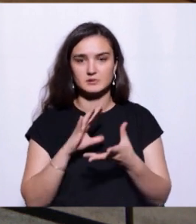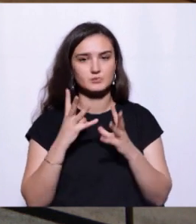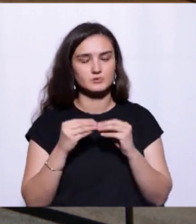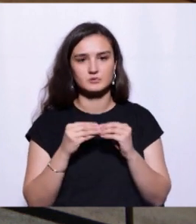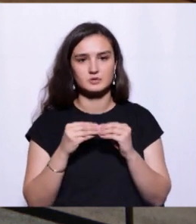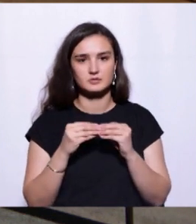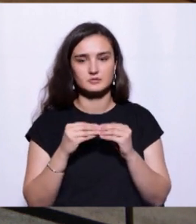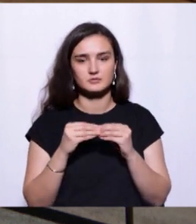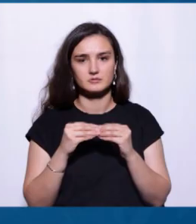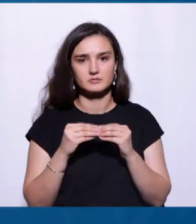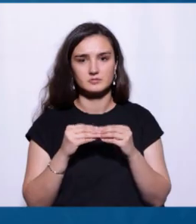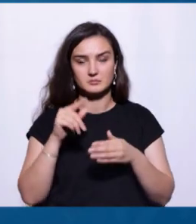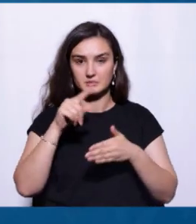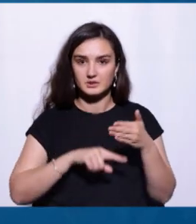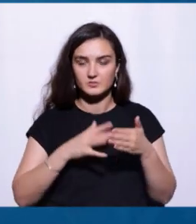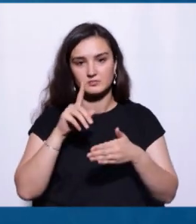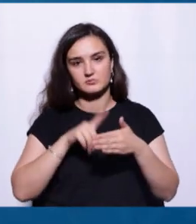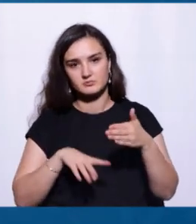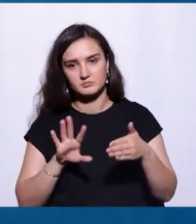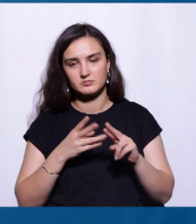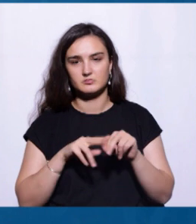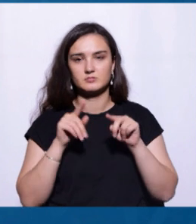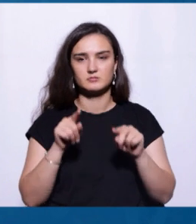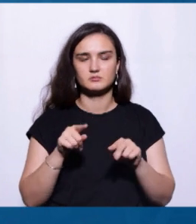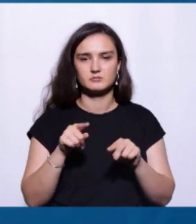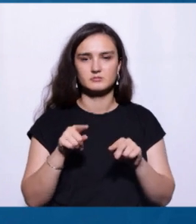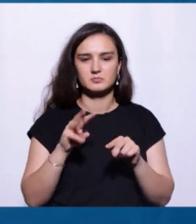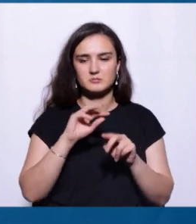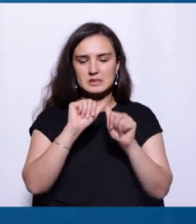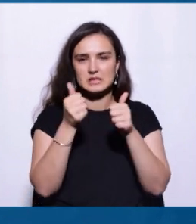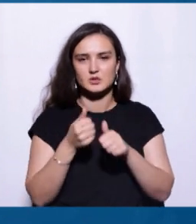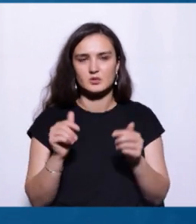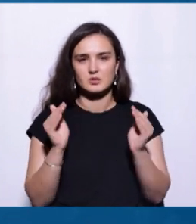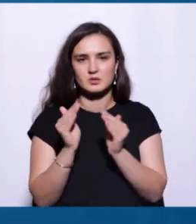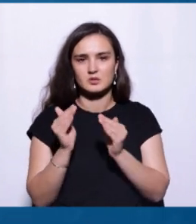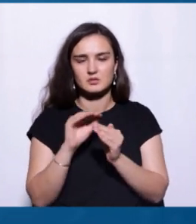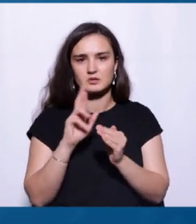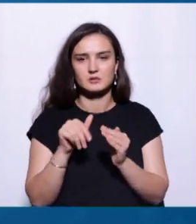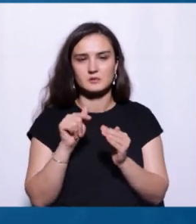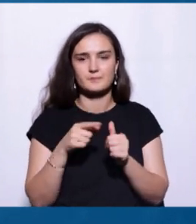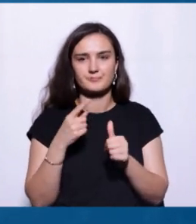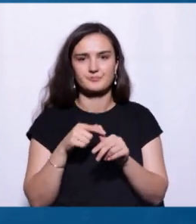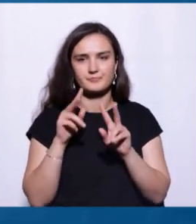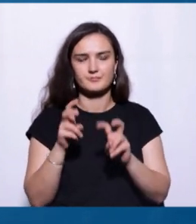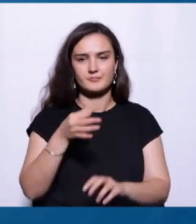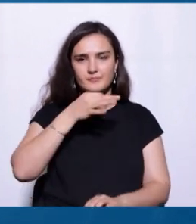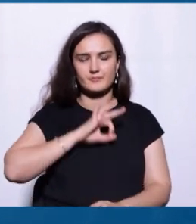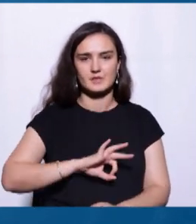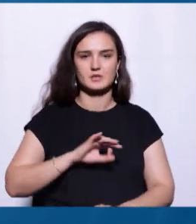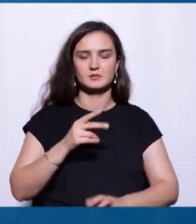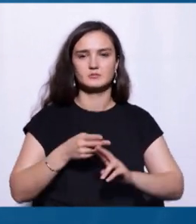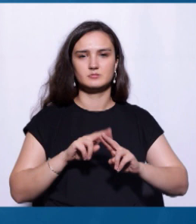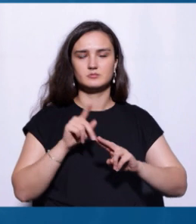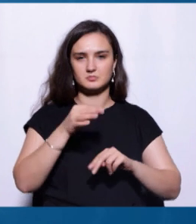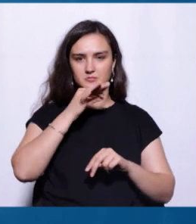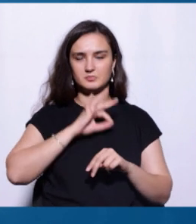Absolutely. Believe it or not, it is a miniature camera or a so-called pill camera or